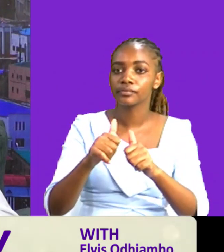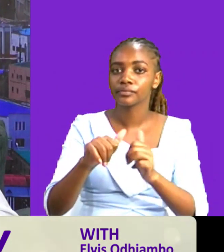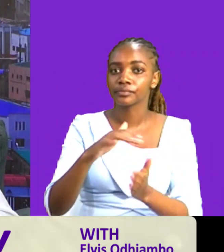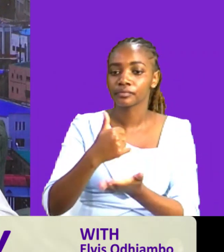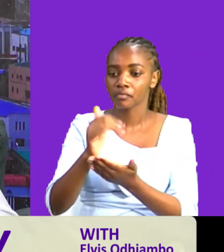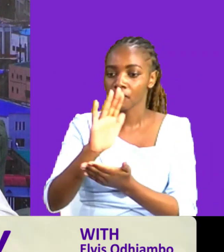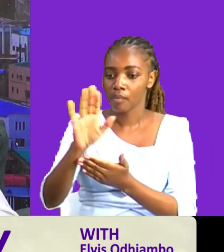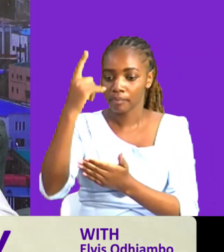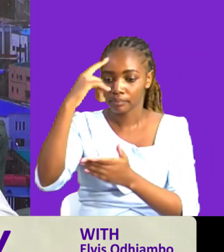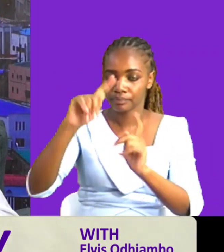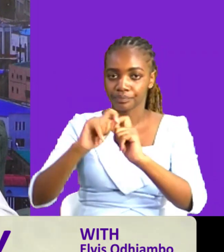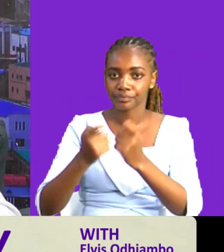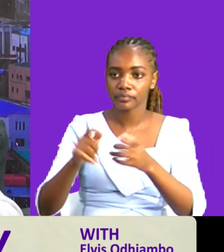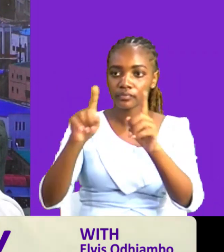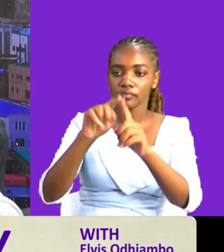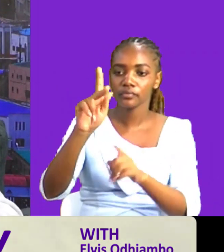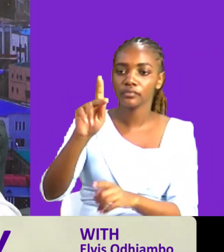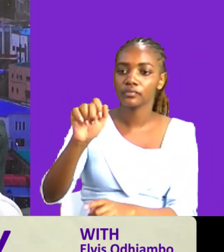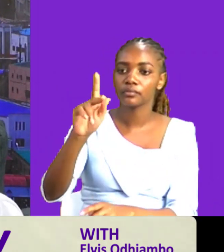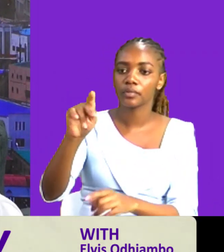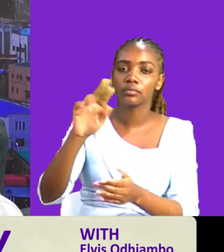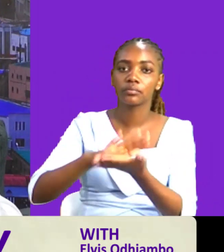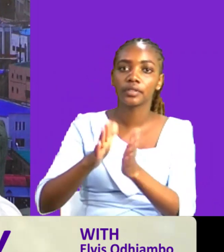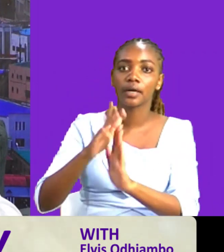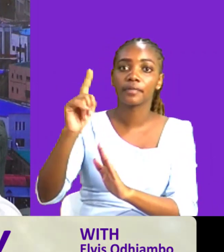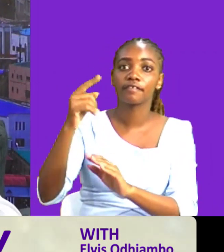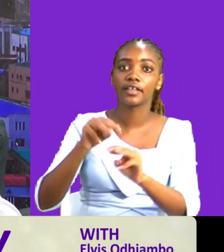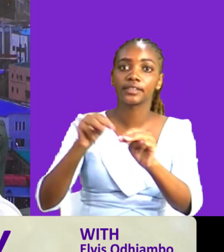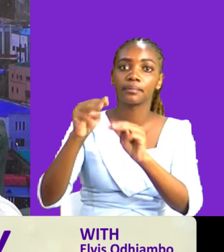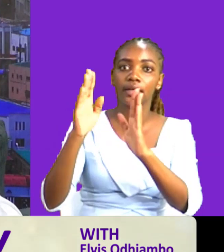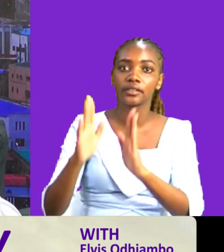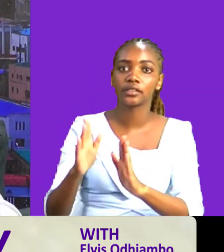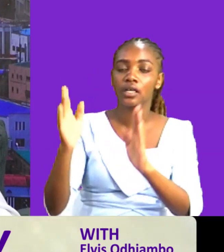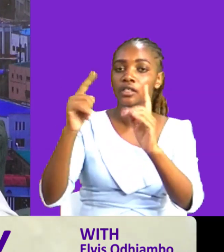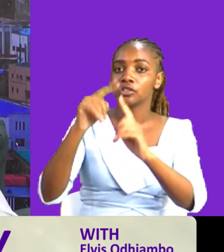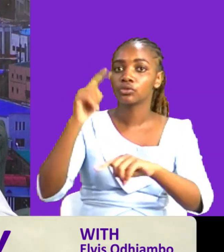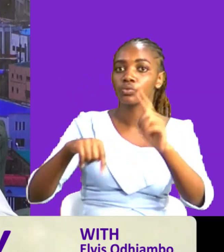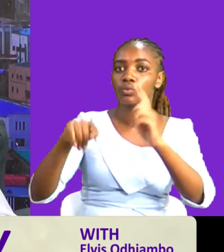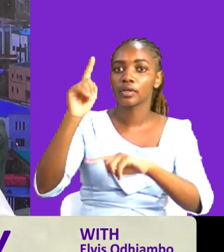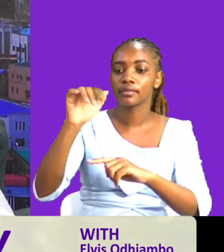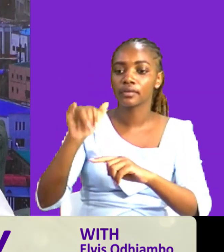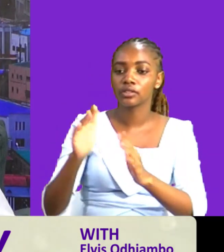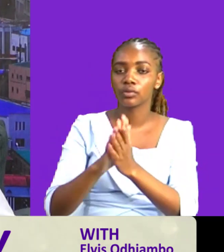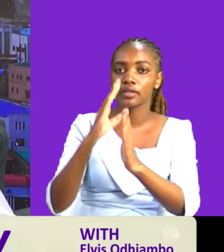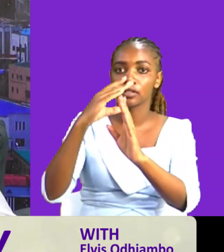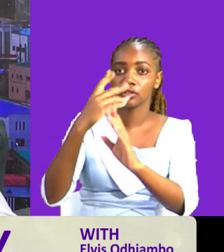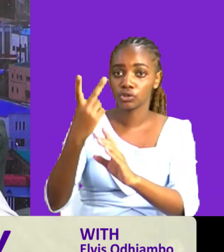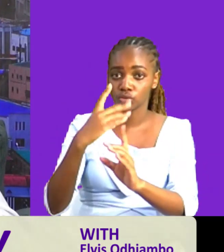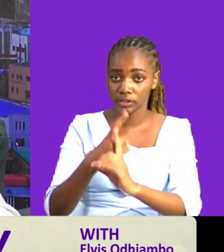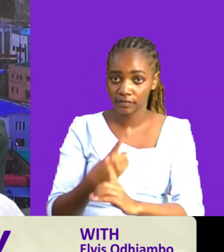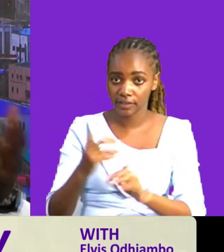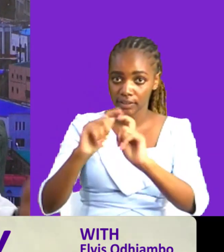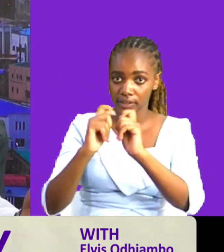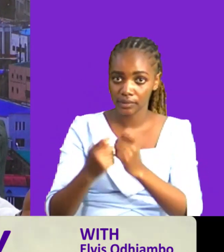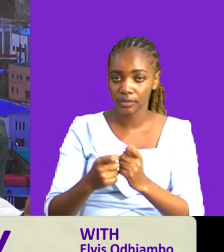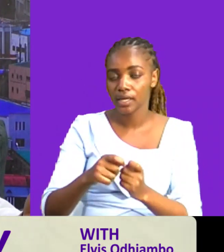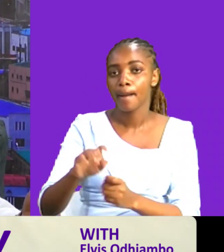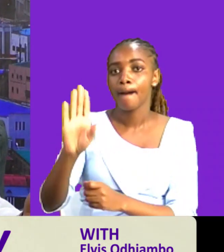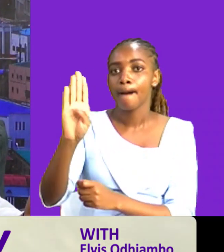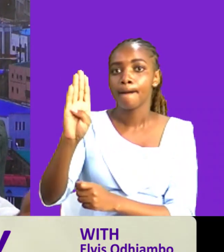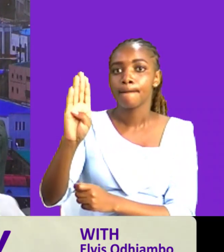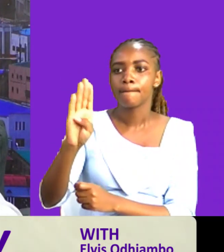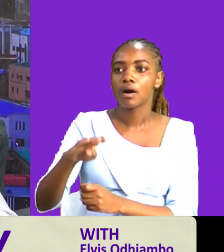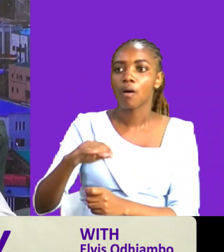the club. Pep Guardiola being the first manager to win the treble with 2 different clubs, just like I mentioned earlier, with Barcelona